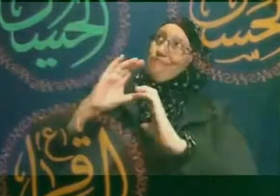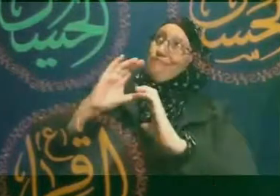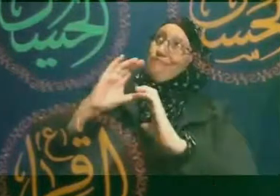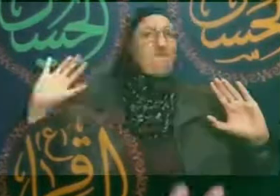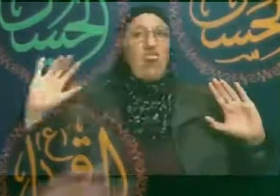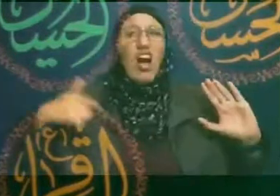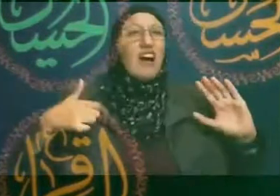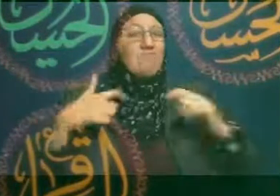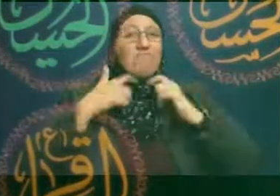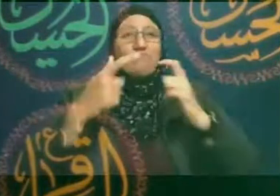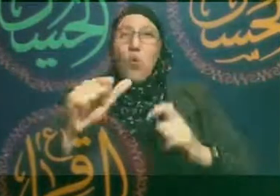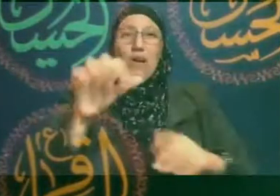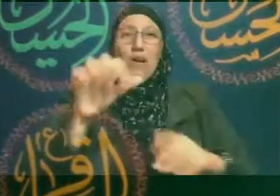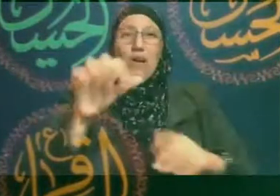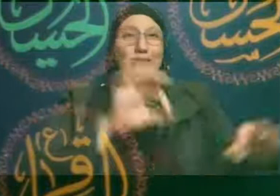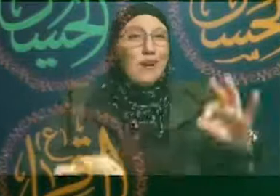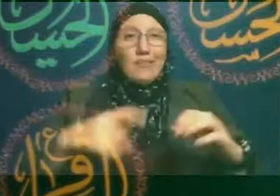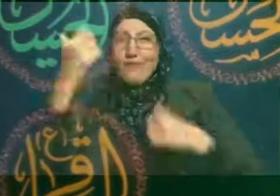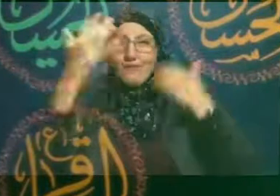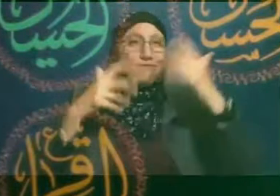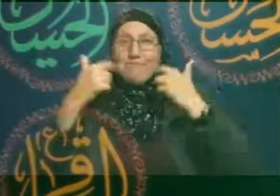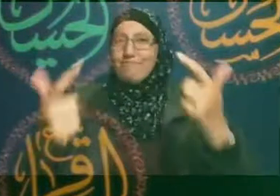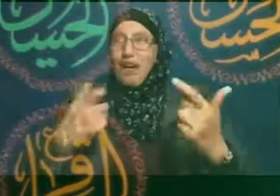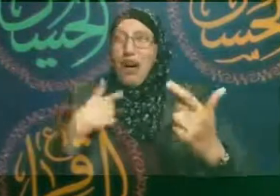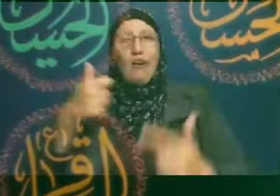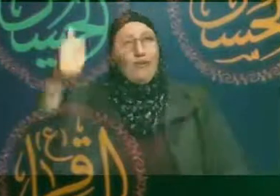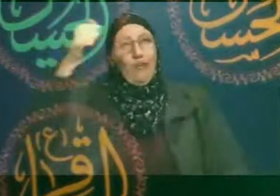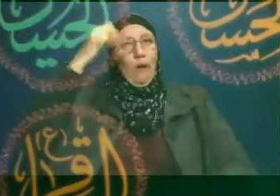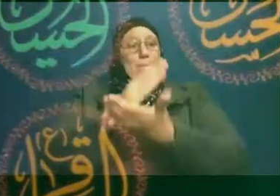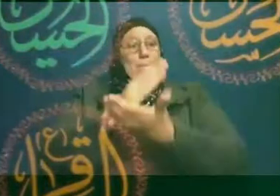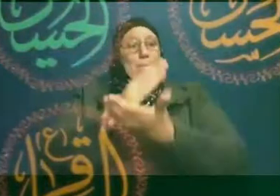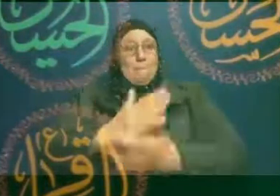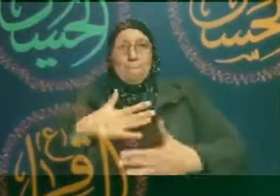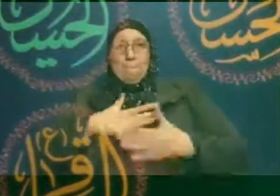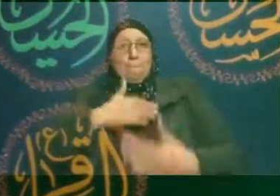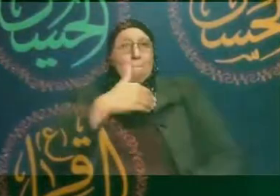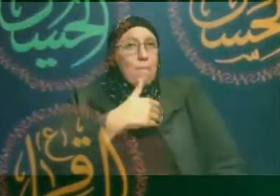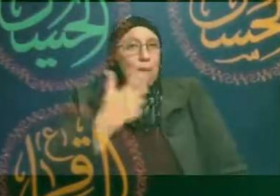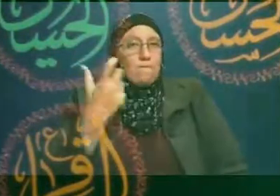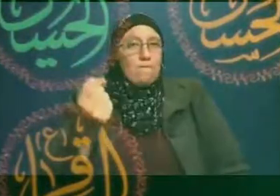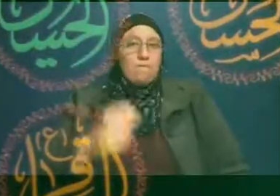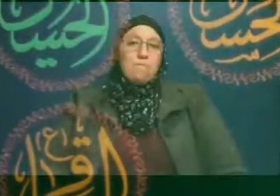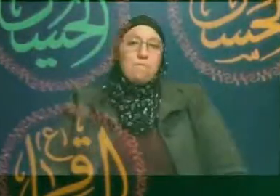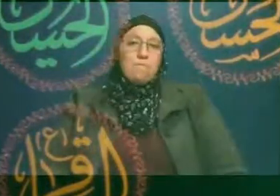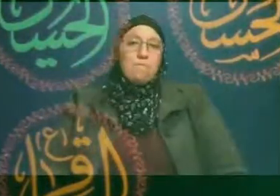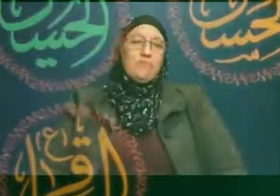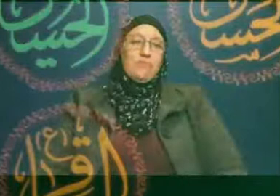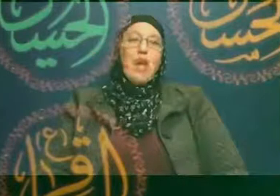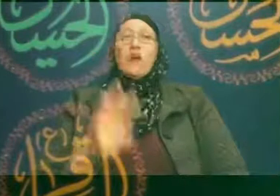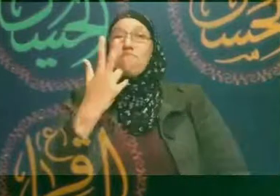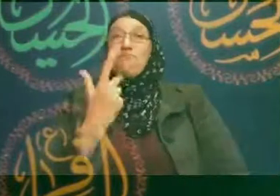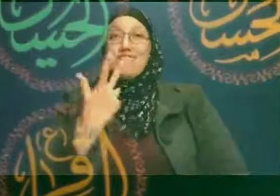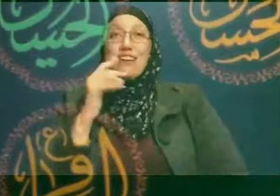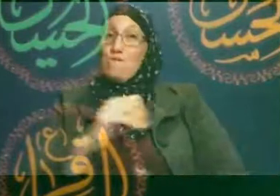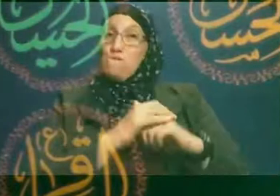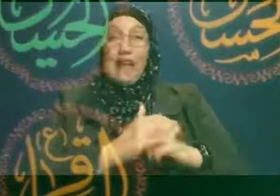a friend that before you didn't know him. But once you open the communication, the more you communicate, the more you interact,